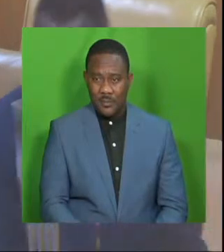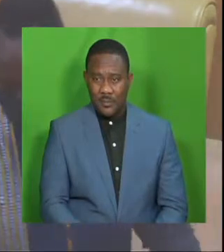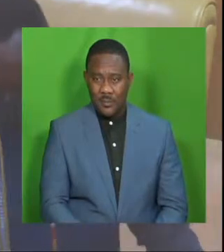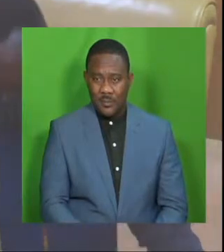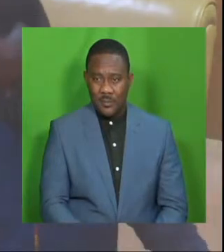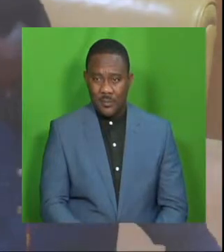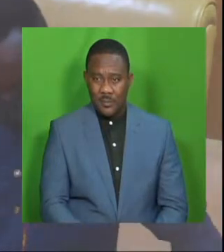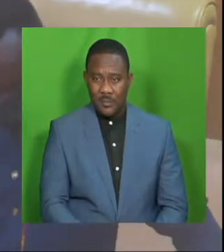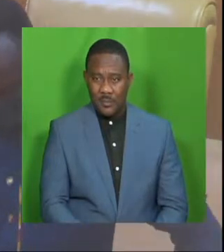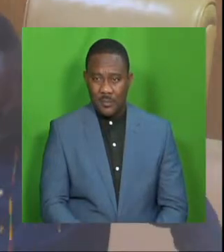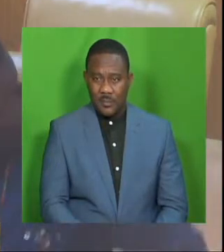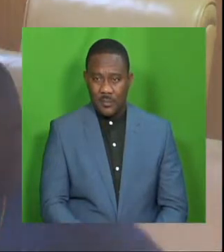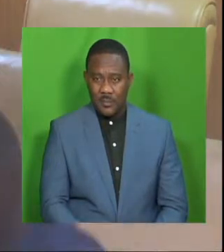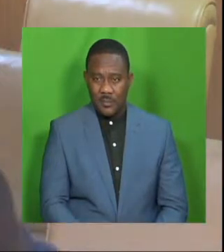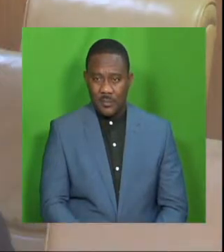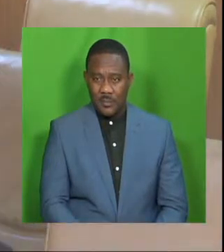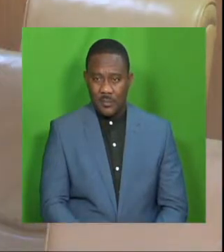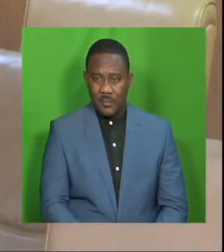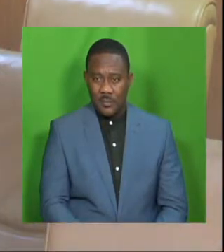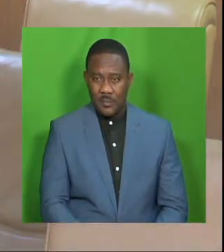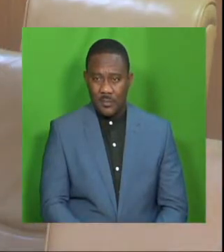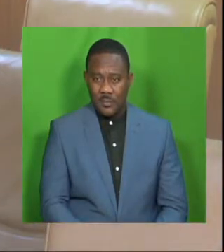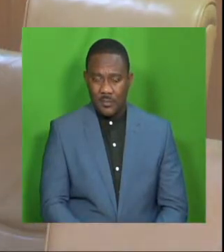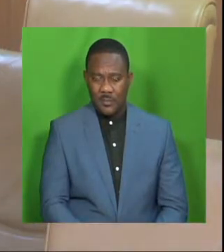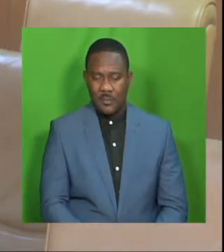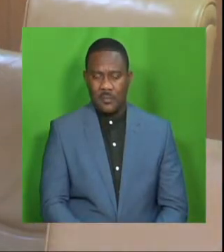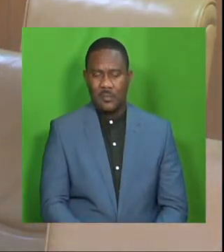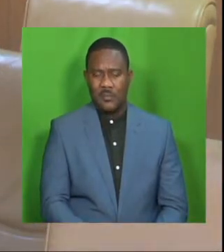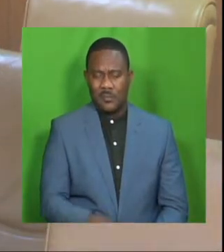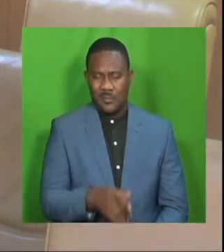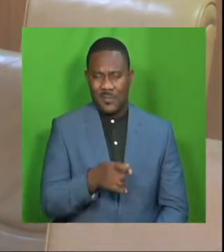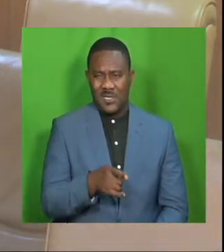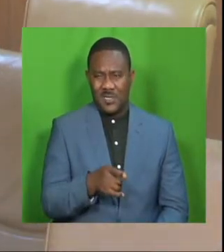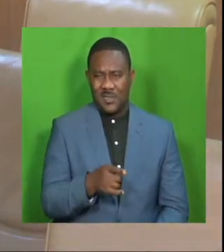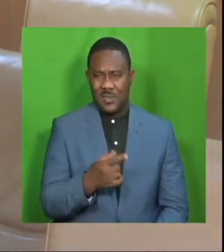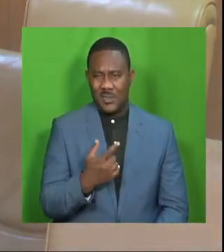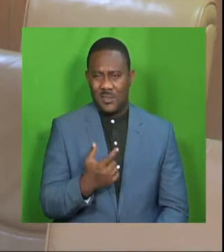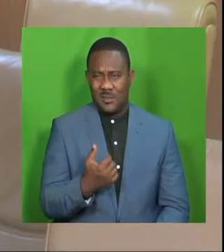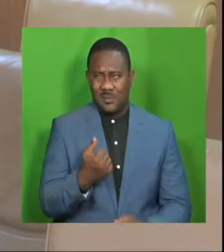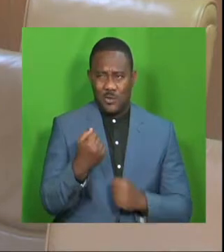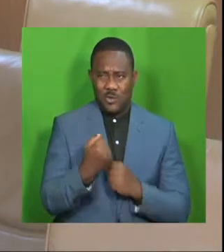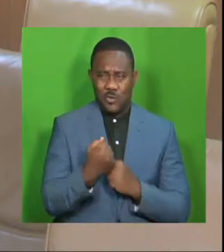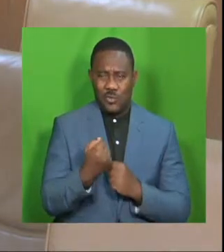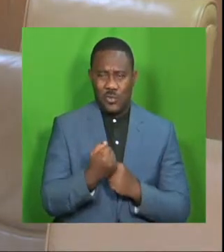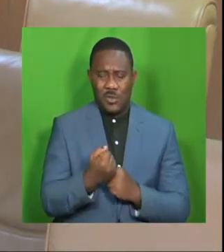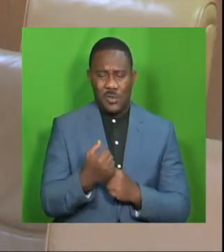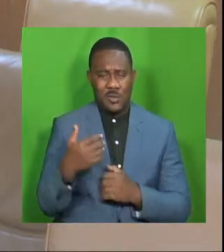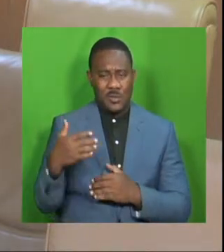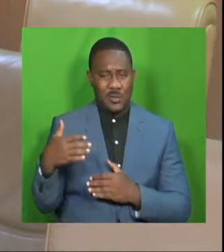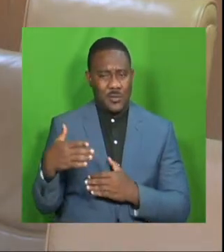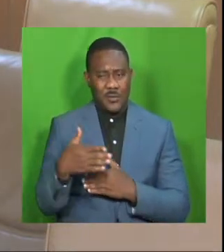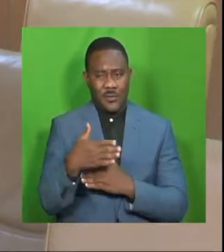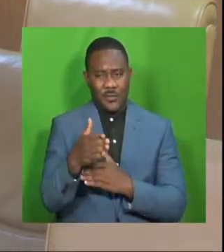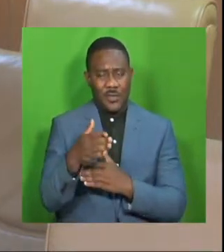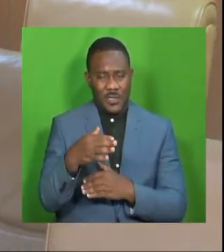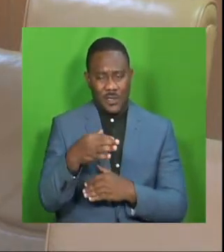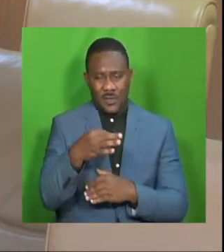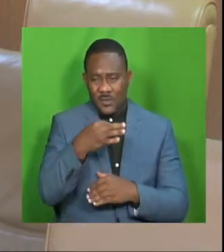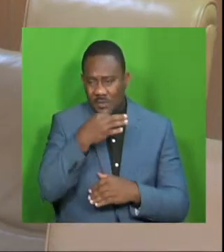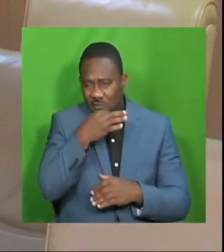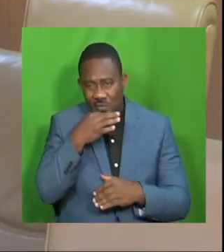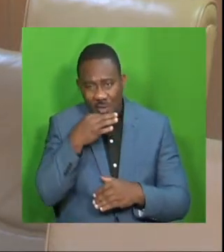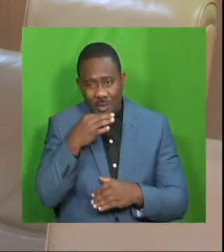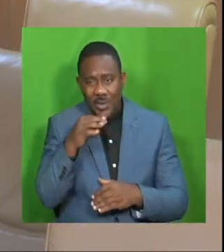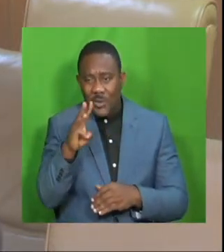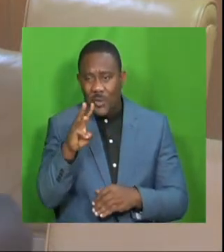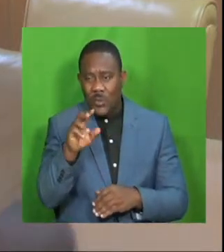aggressive in supporting fish farming in Wa East. I have to commend her. Mr. Speaker, I